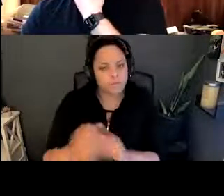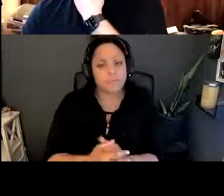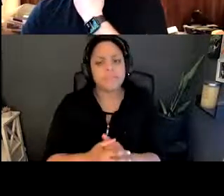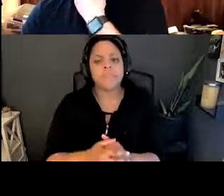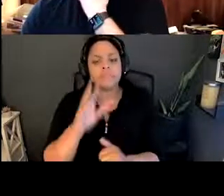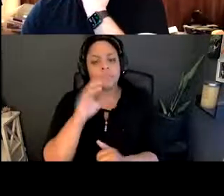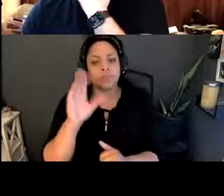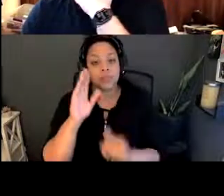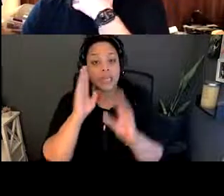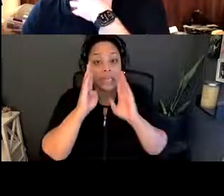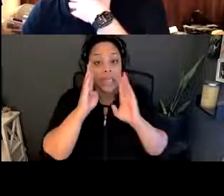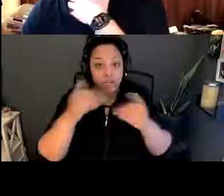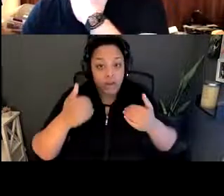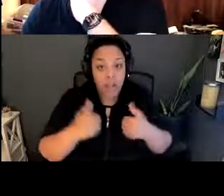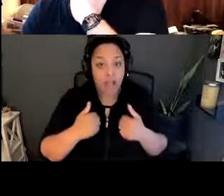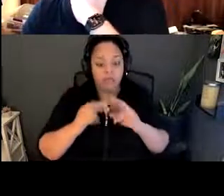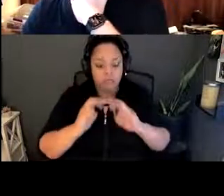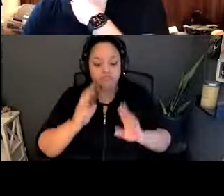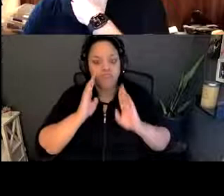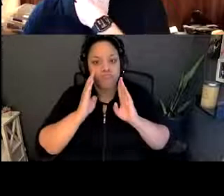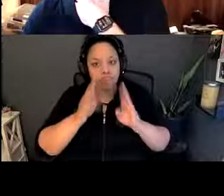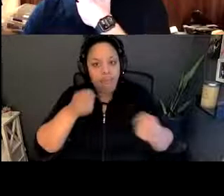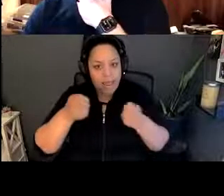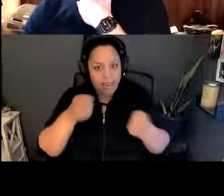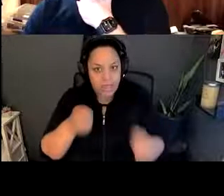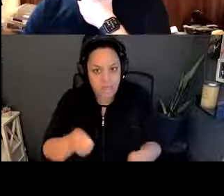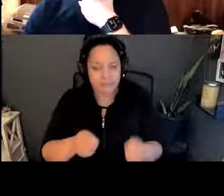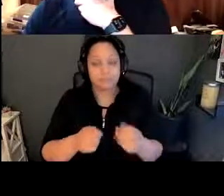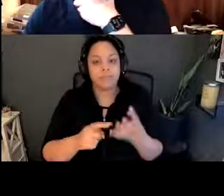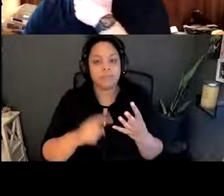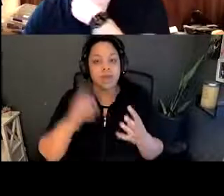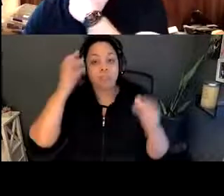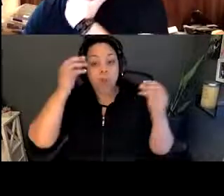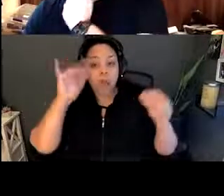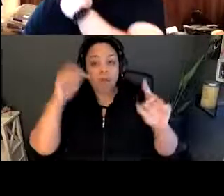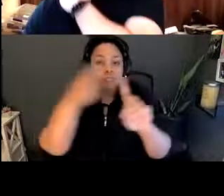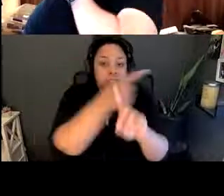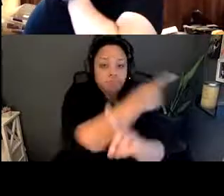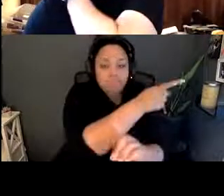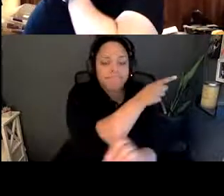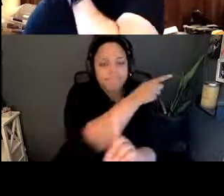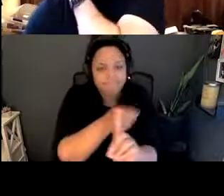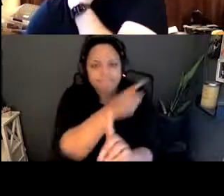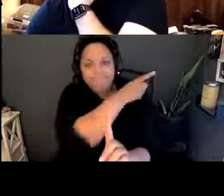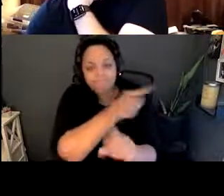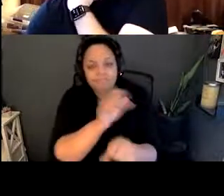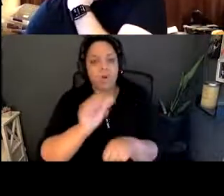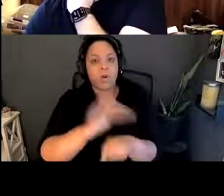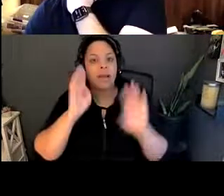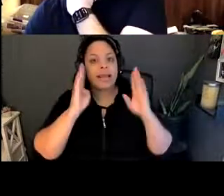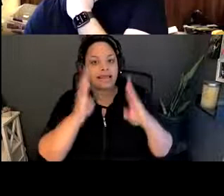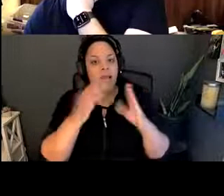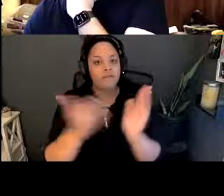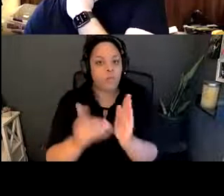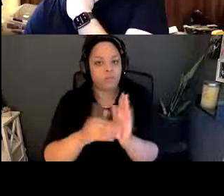their attention and letting go of all the distraction thoughts and refocusing attention again and again and again. We'll come back to